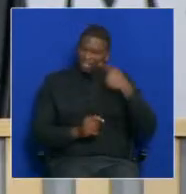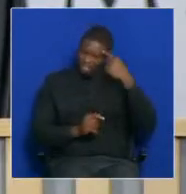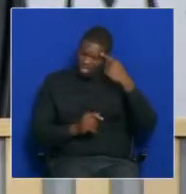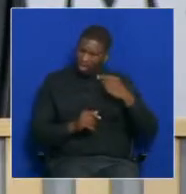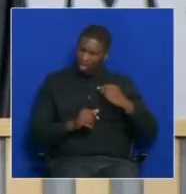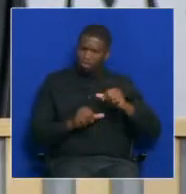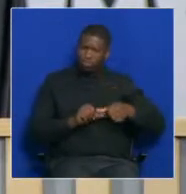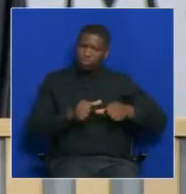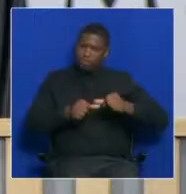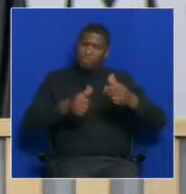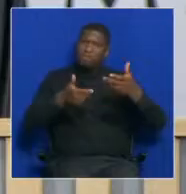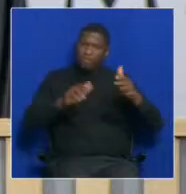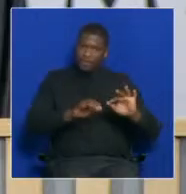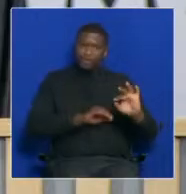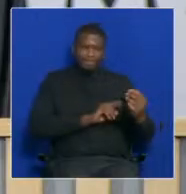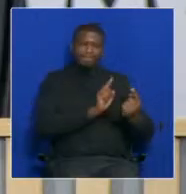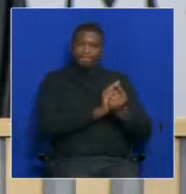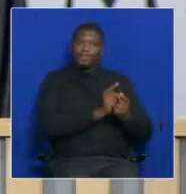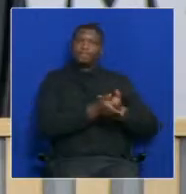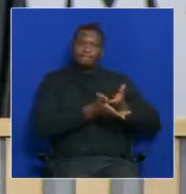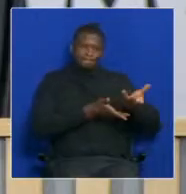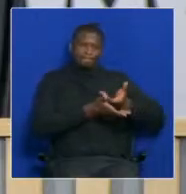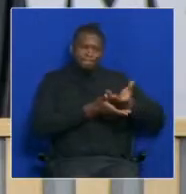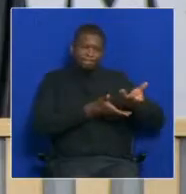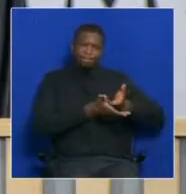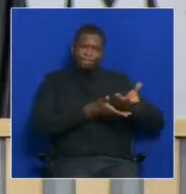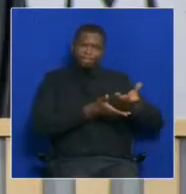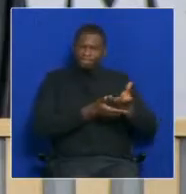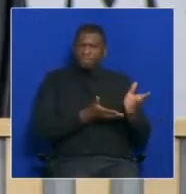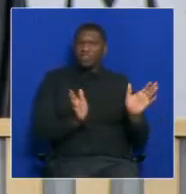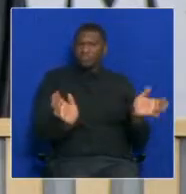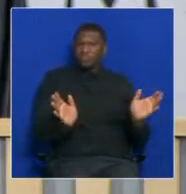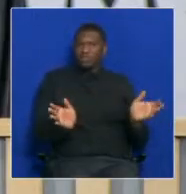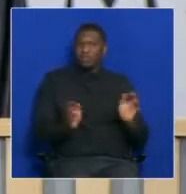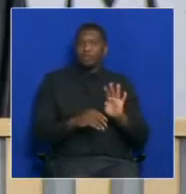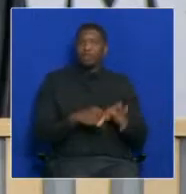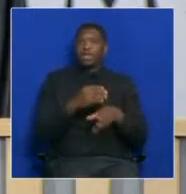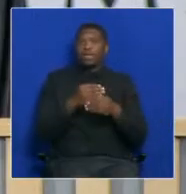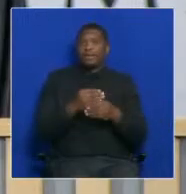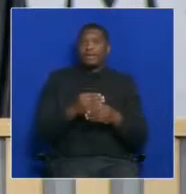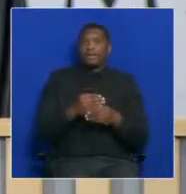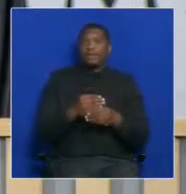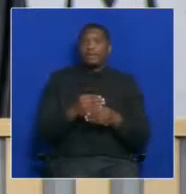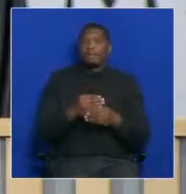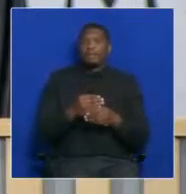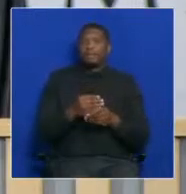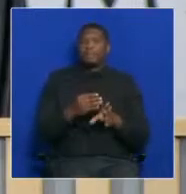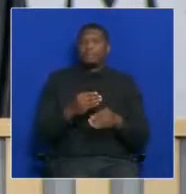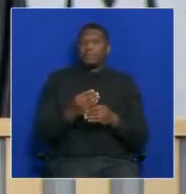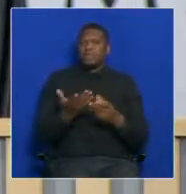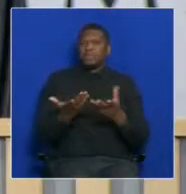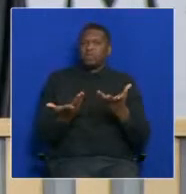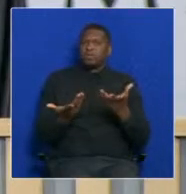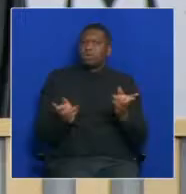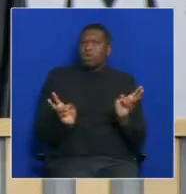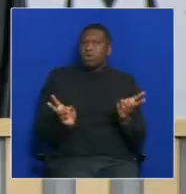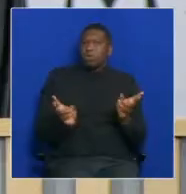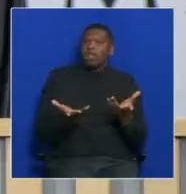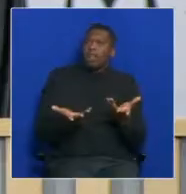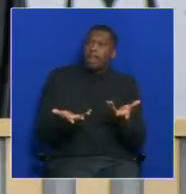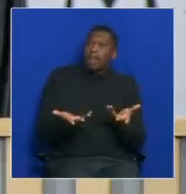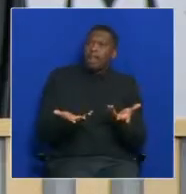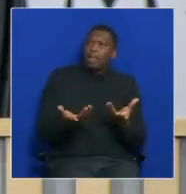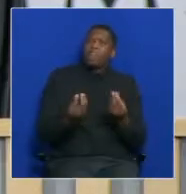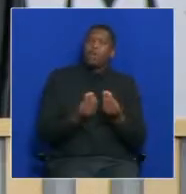had a discussion with Chief Perumal. And as usual, with these matters